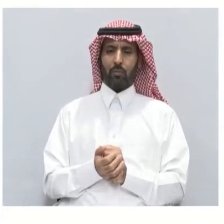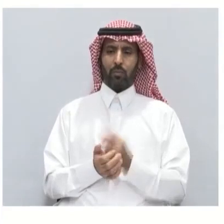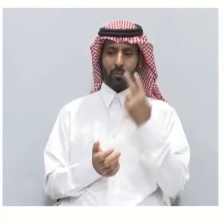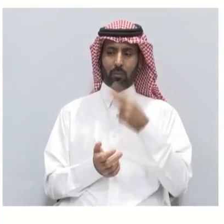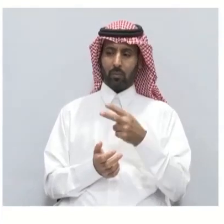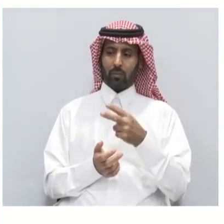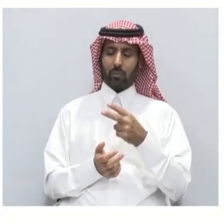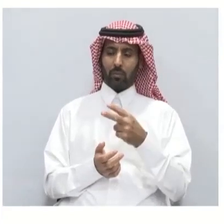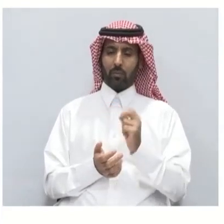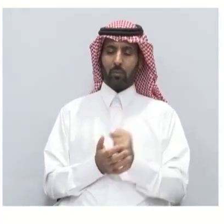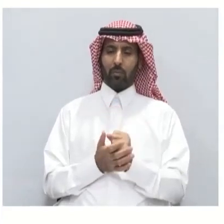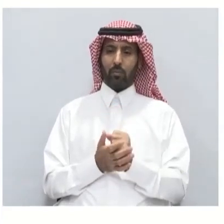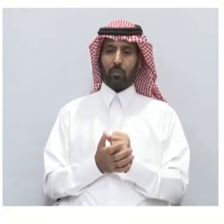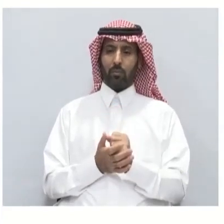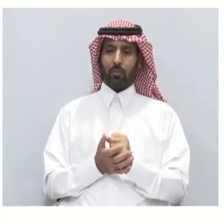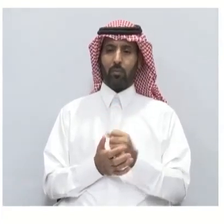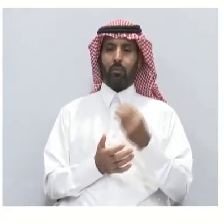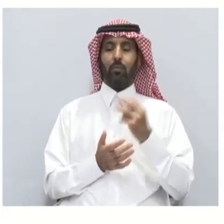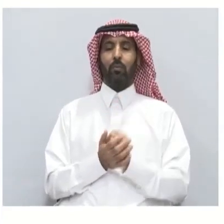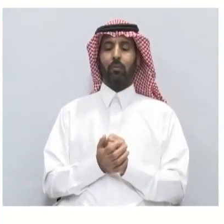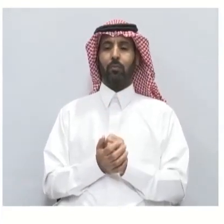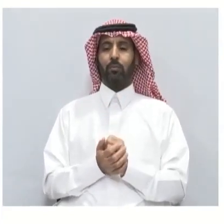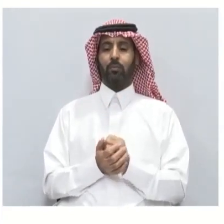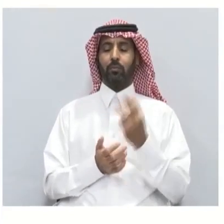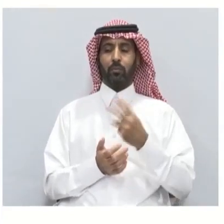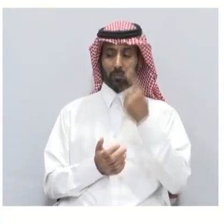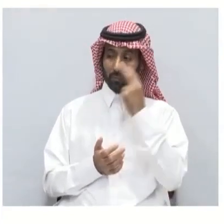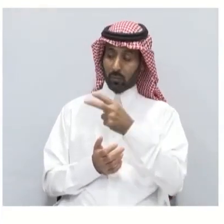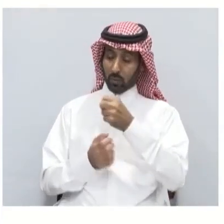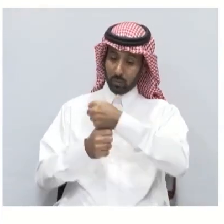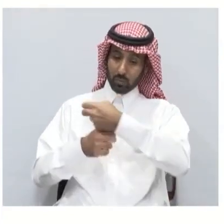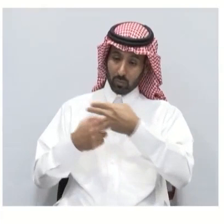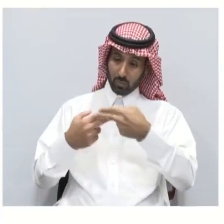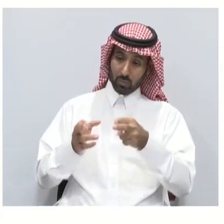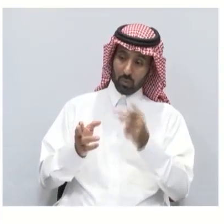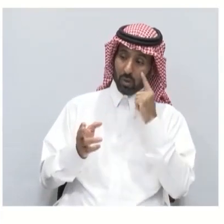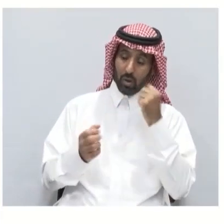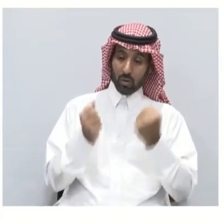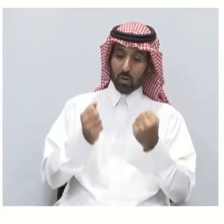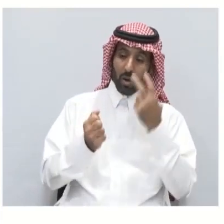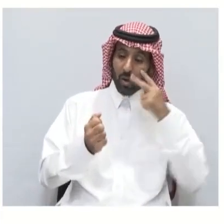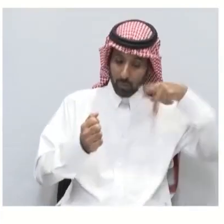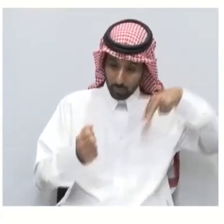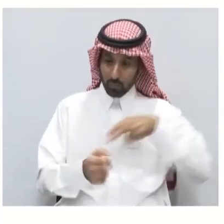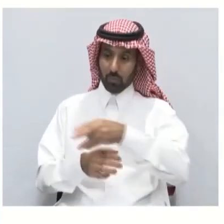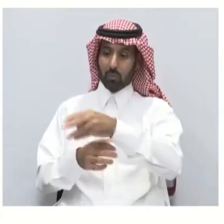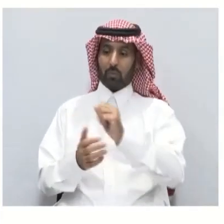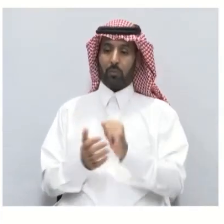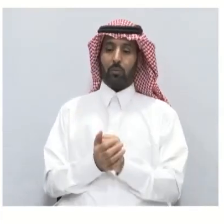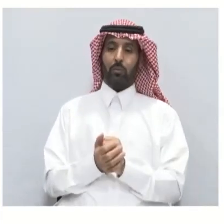When Bob Newton, 32, saw a gate that had been opened for a truck, He couldn't resist the opportunity to